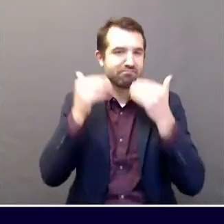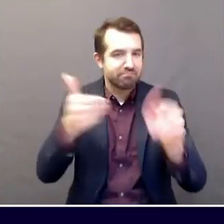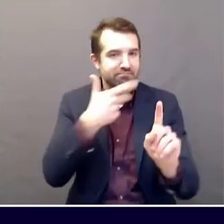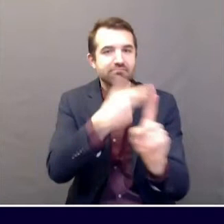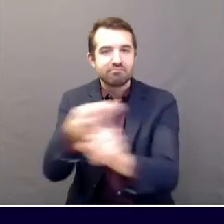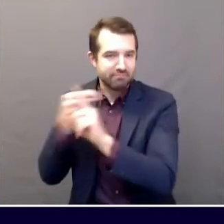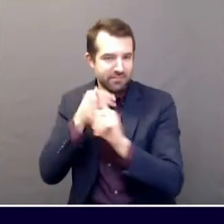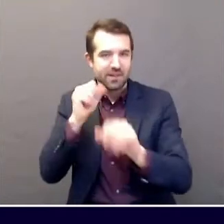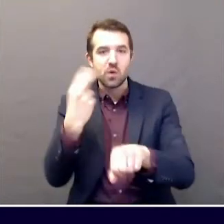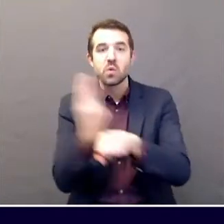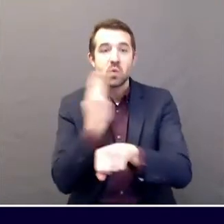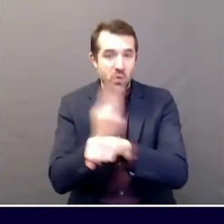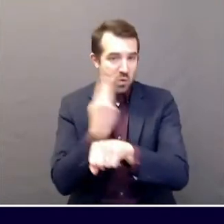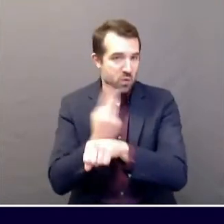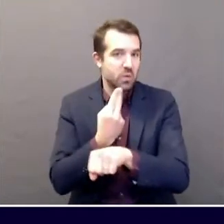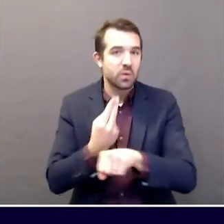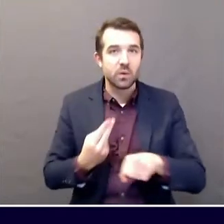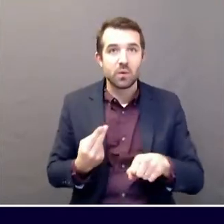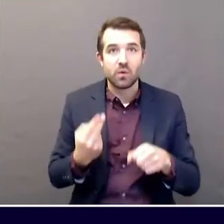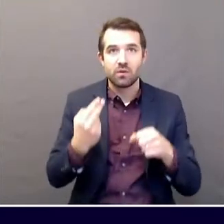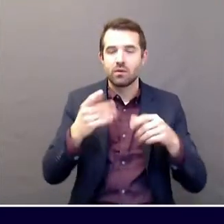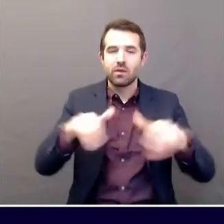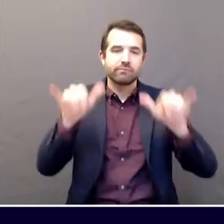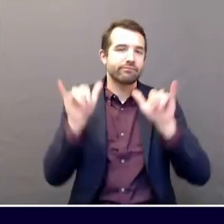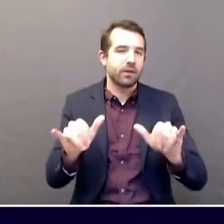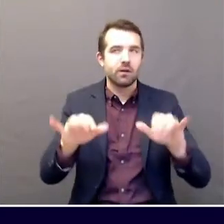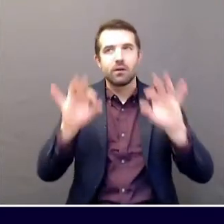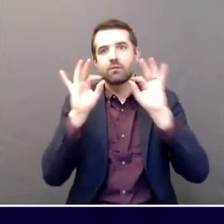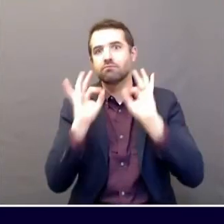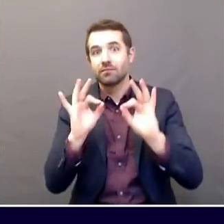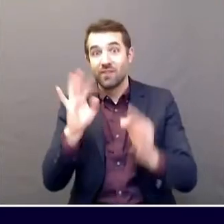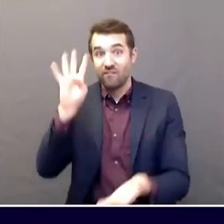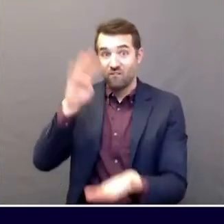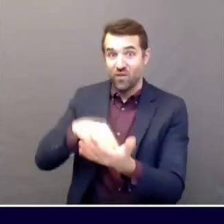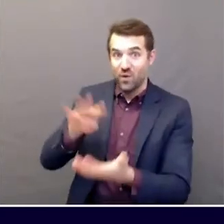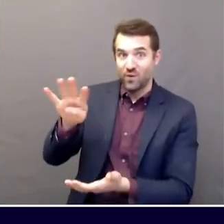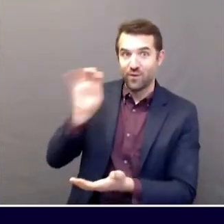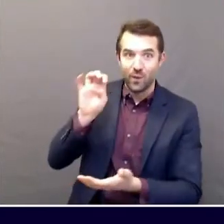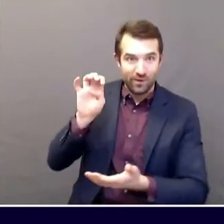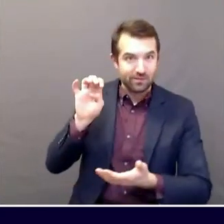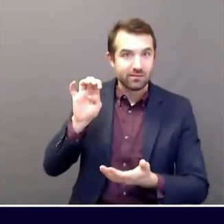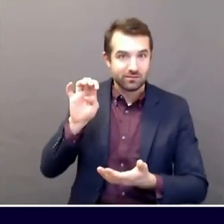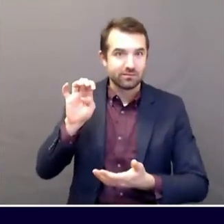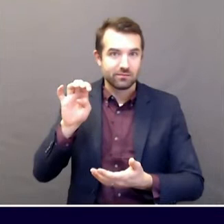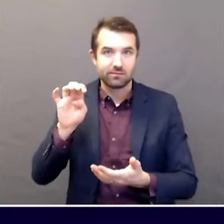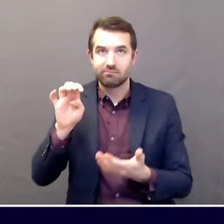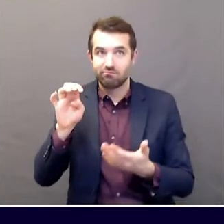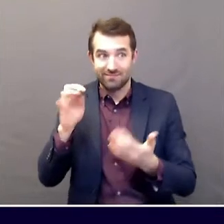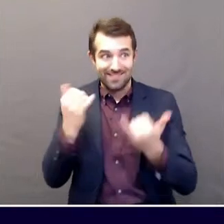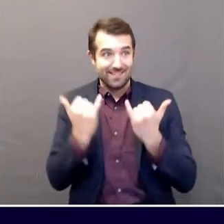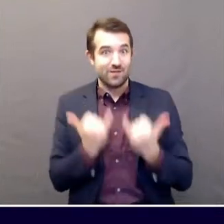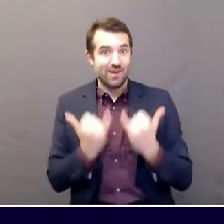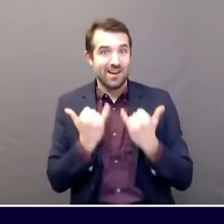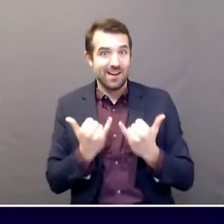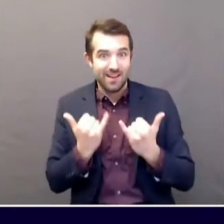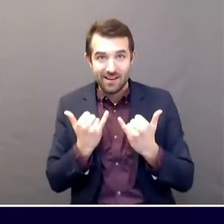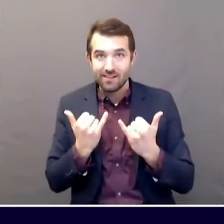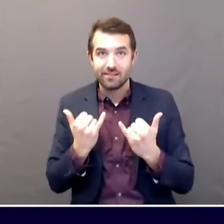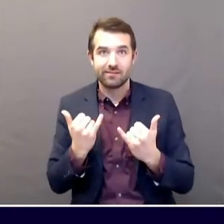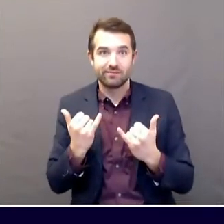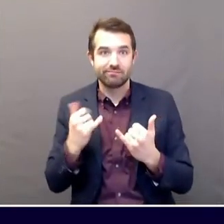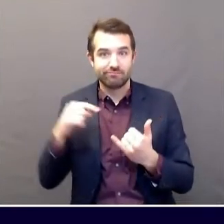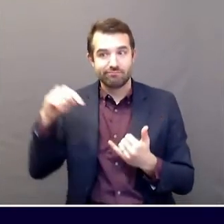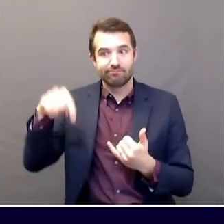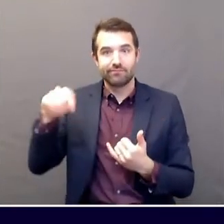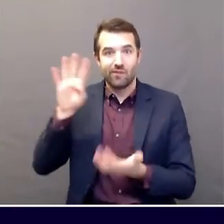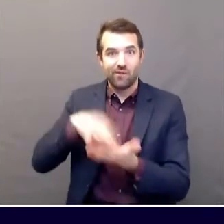the efficacy of these 4,400 doses. As a result, we are working with the entities